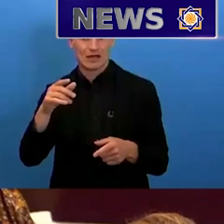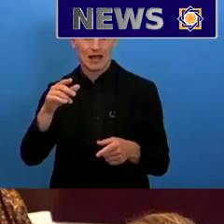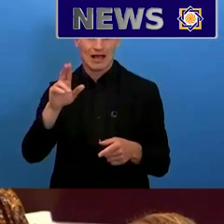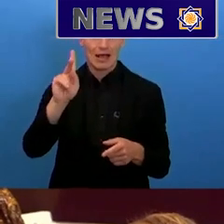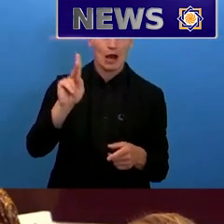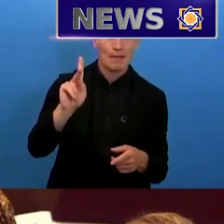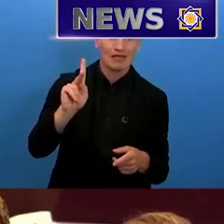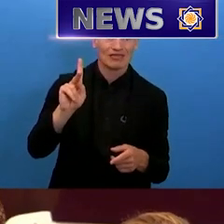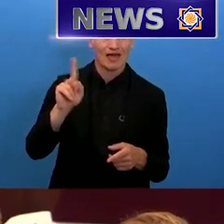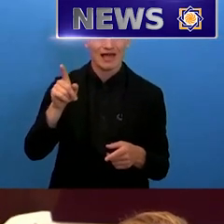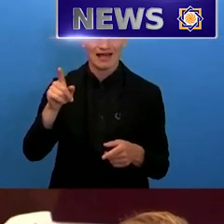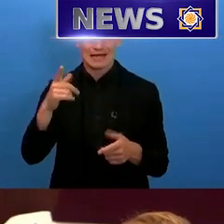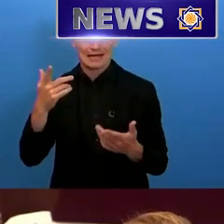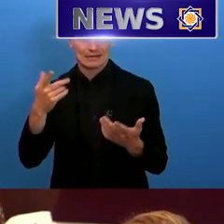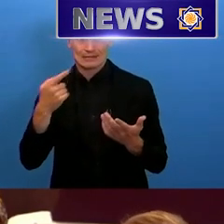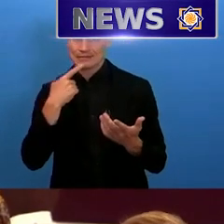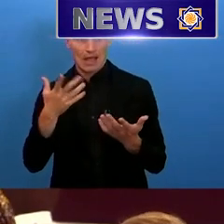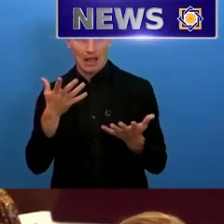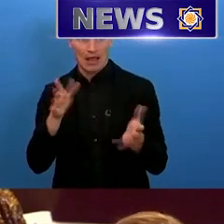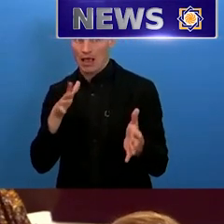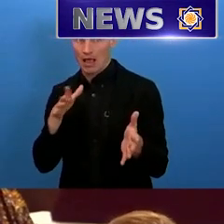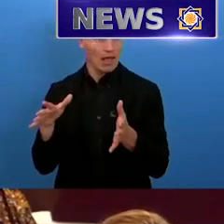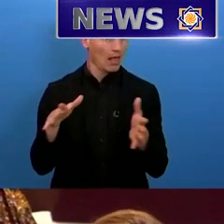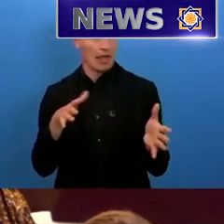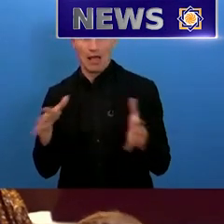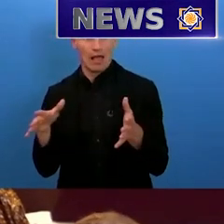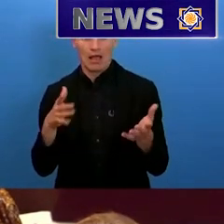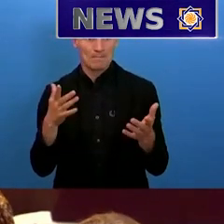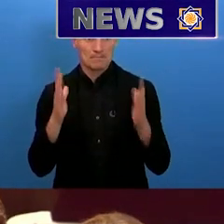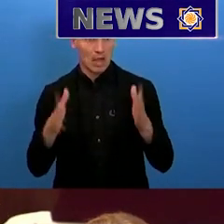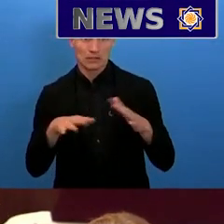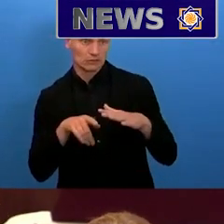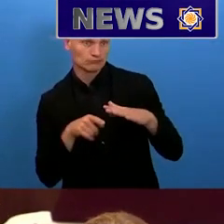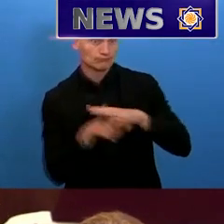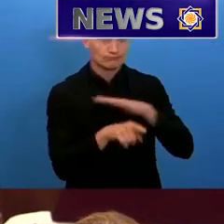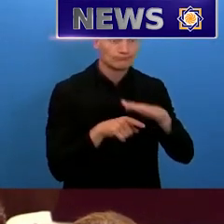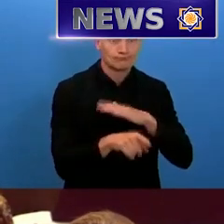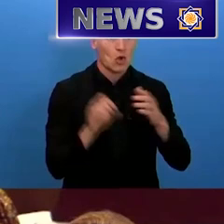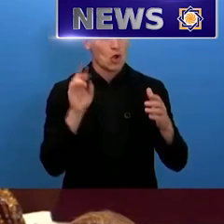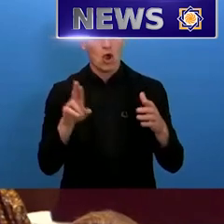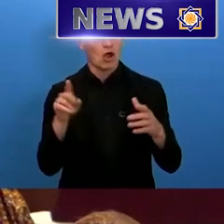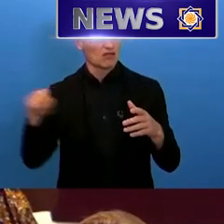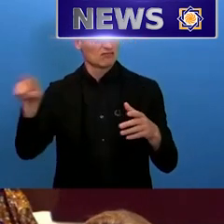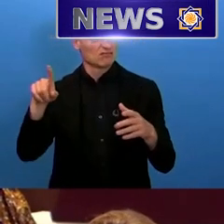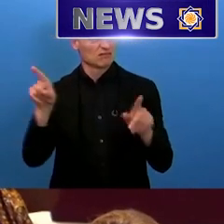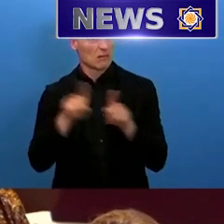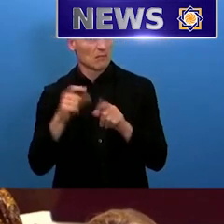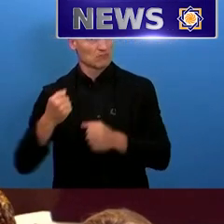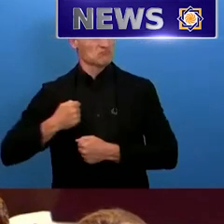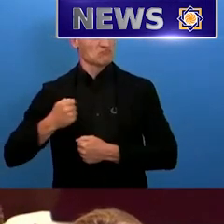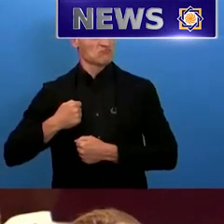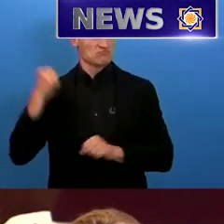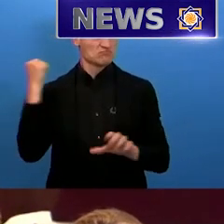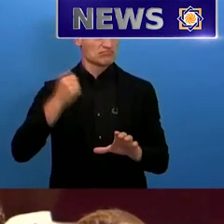in 1894 and 1923. And despite that, this state, which has violated the United Nations Charter and relevant